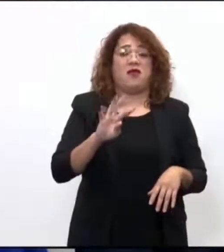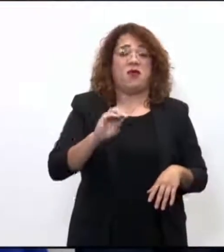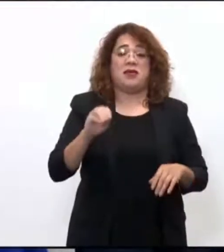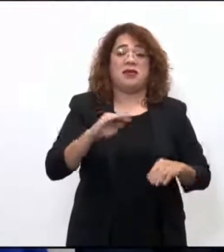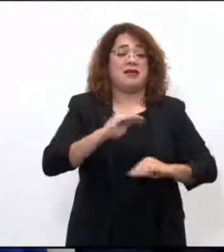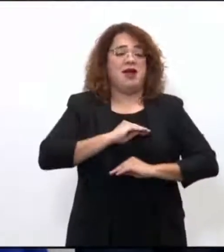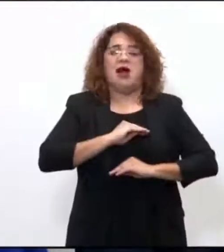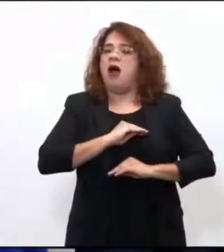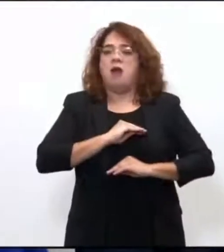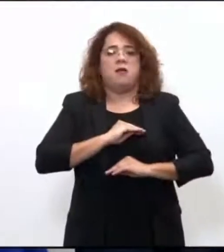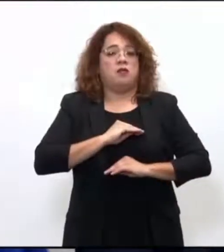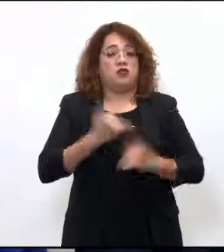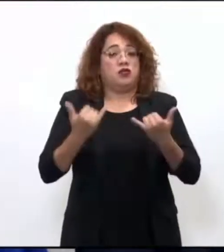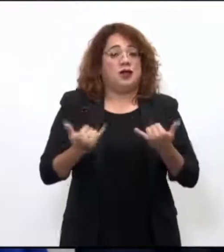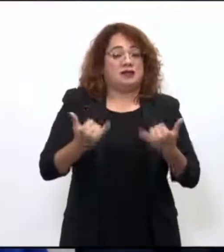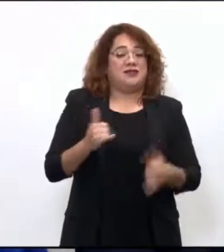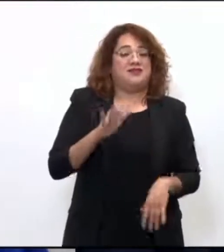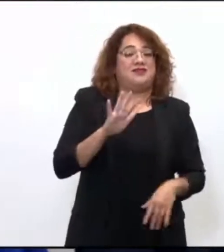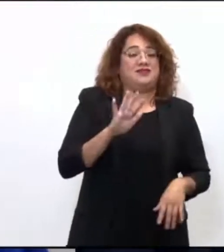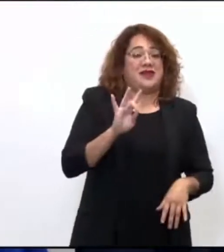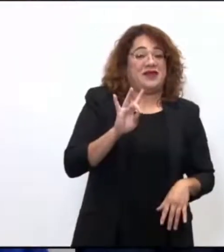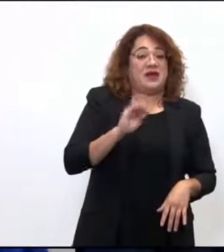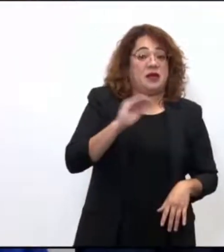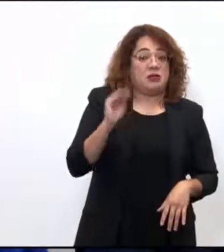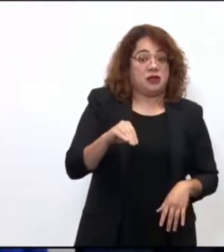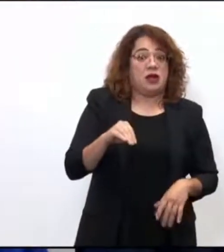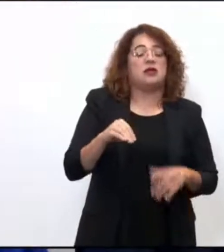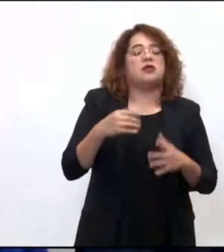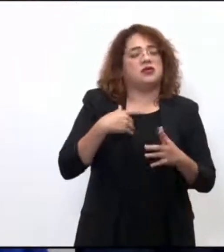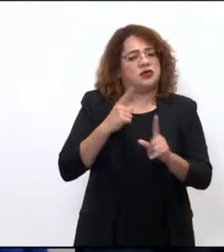not ever beating this thing, and so we've got to do better.